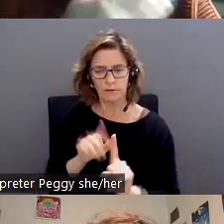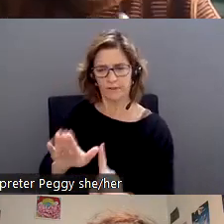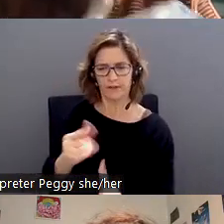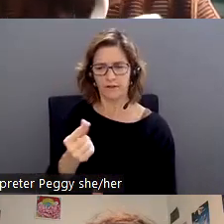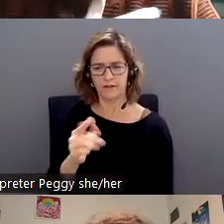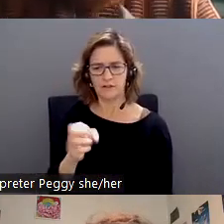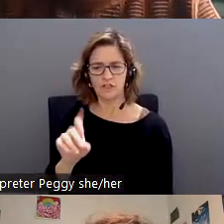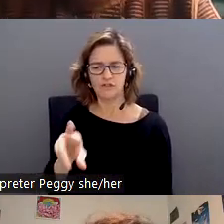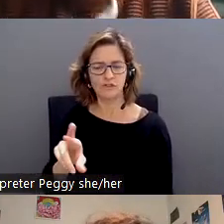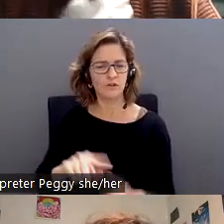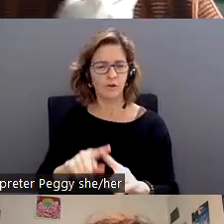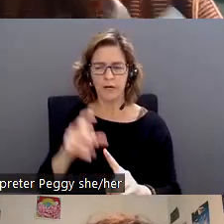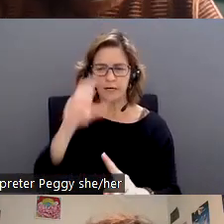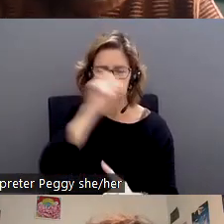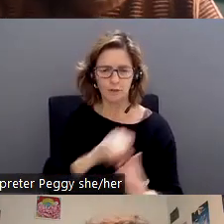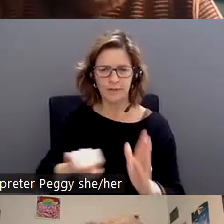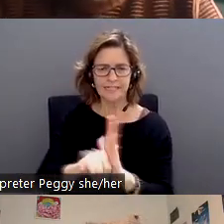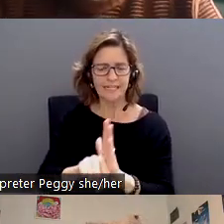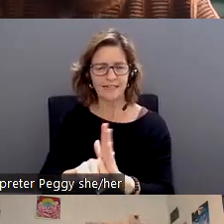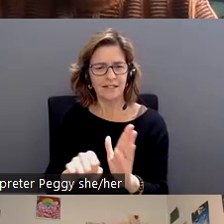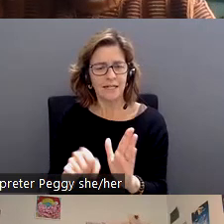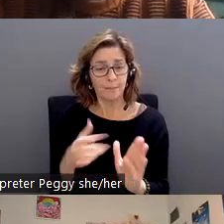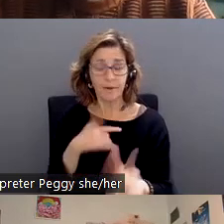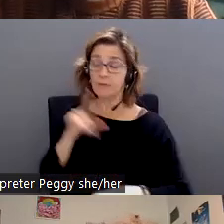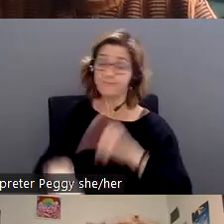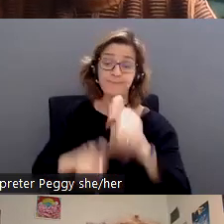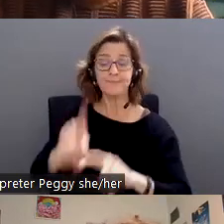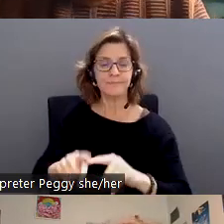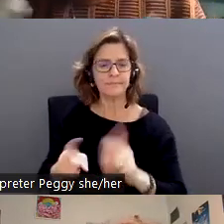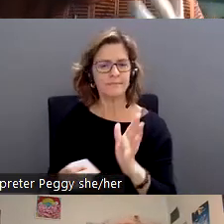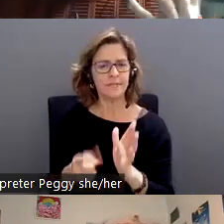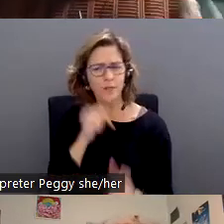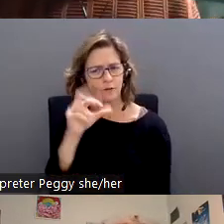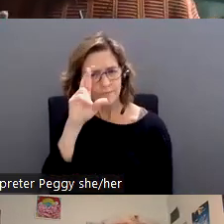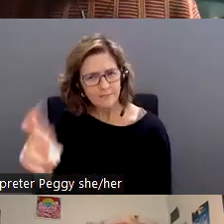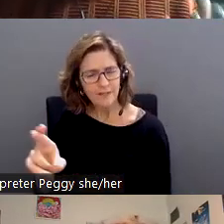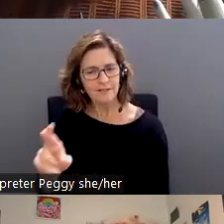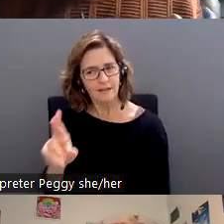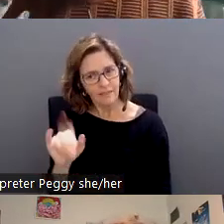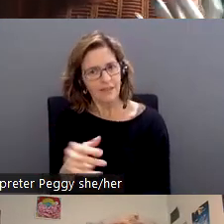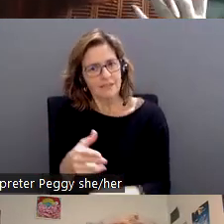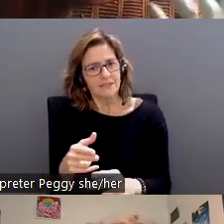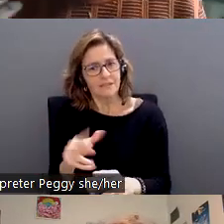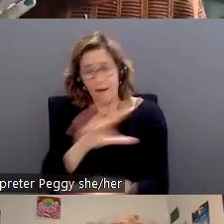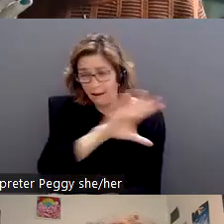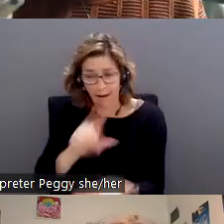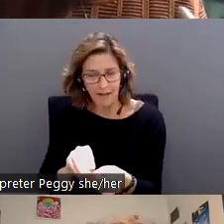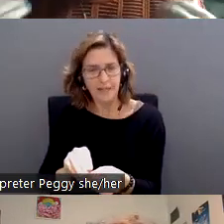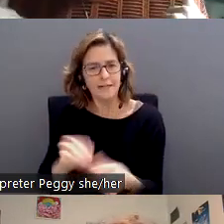folks' identity is not respected. So yeah,